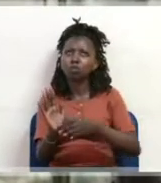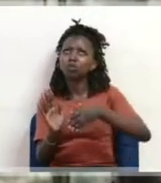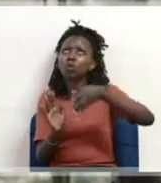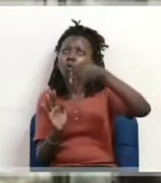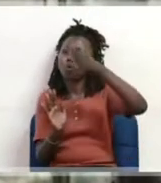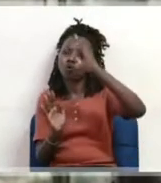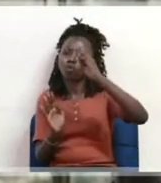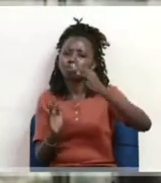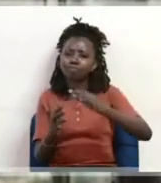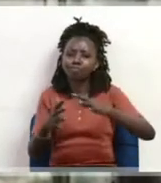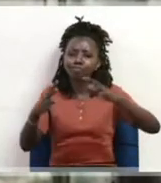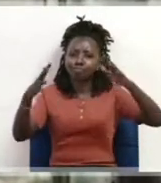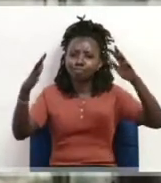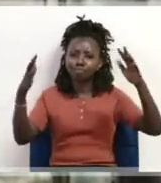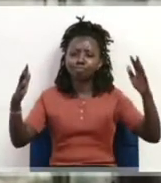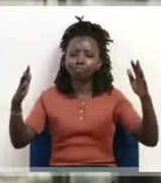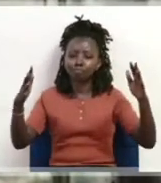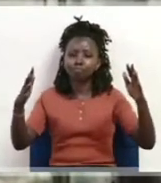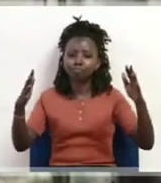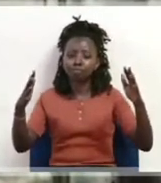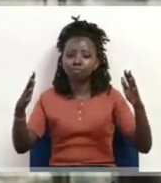bow down.